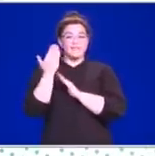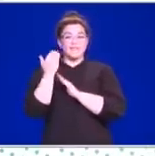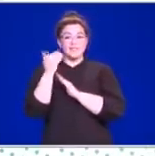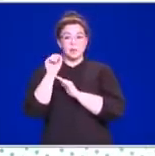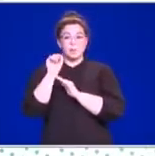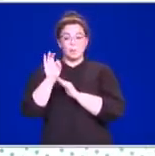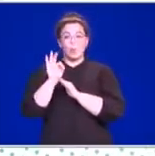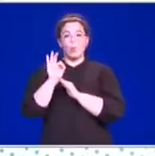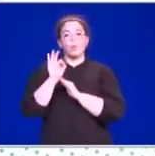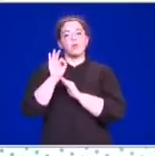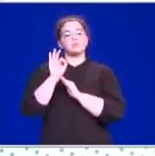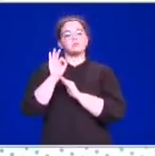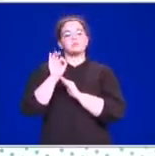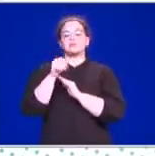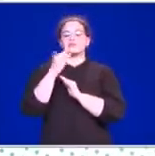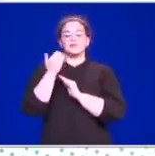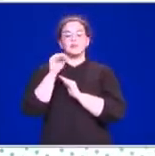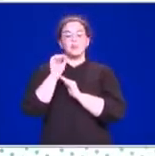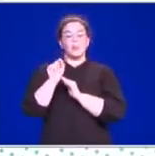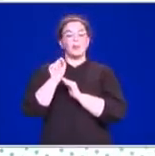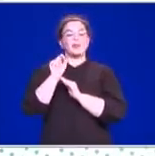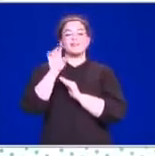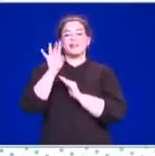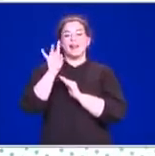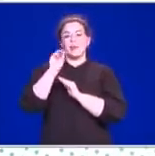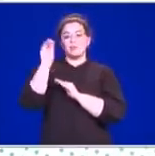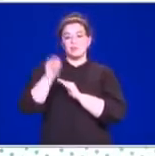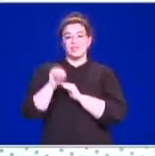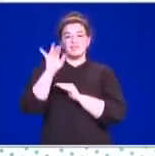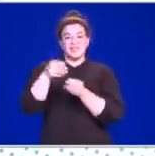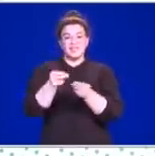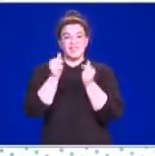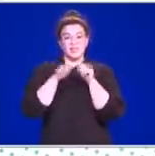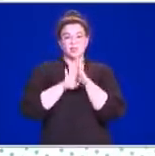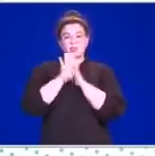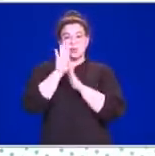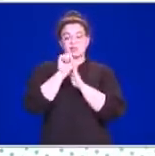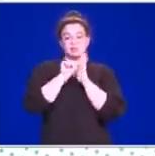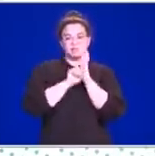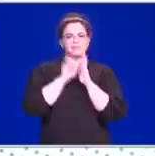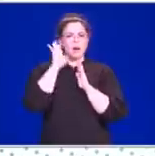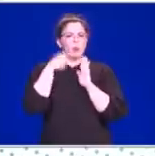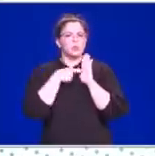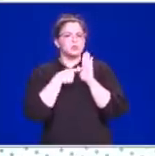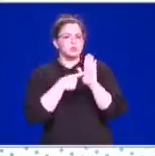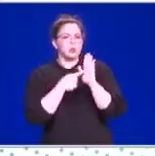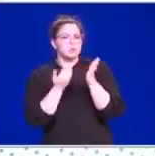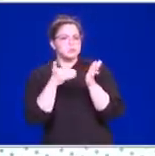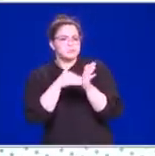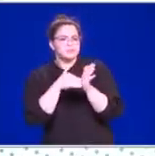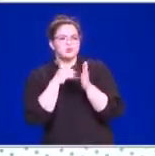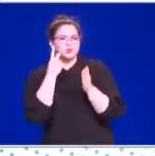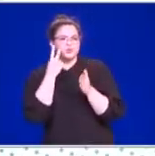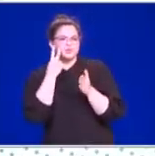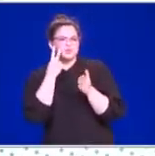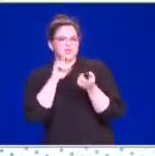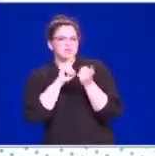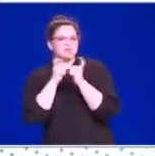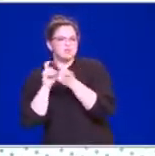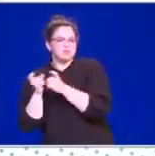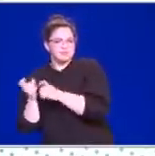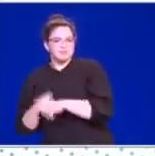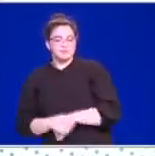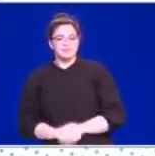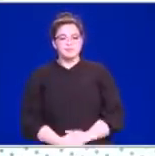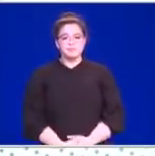one of the fastest growing states. I'll replay the 3 decades again so that you can see the changes over time.